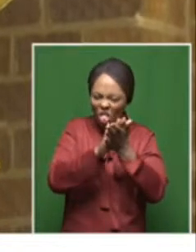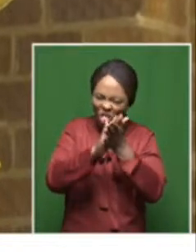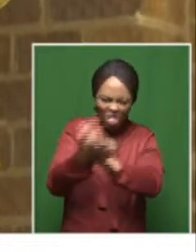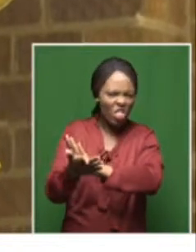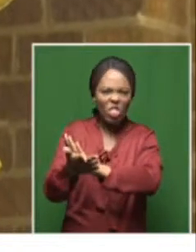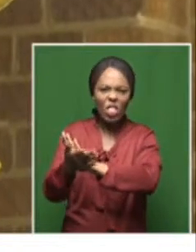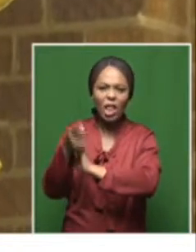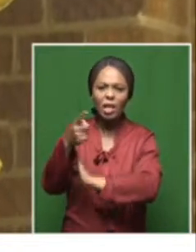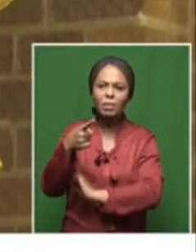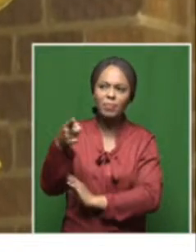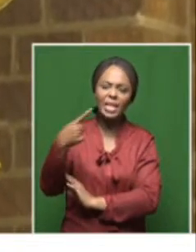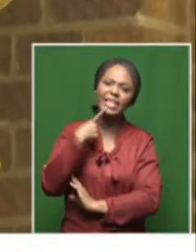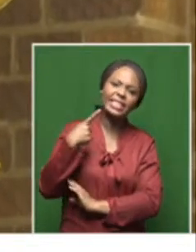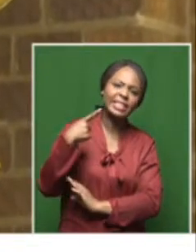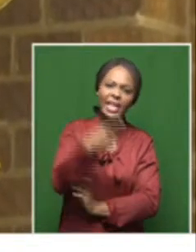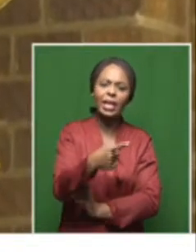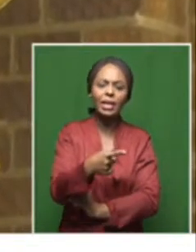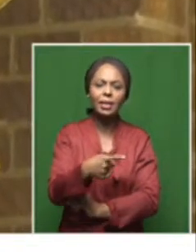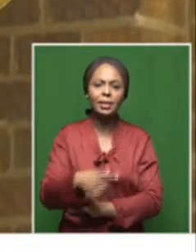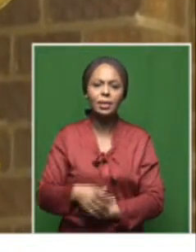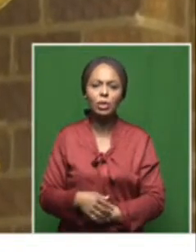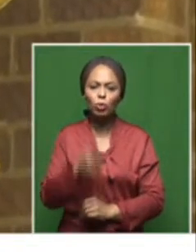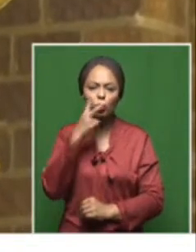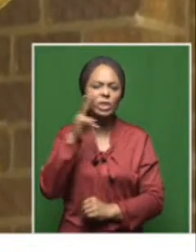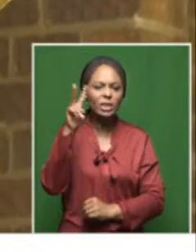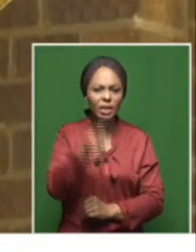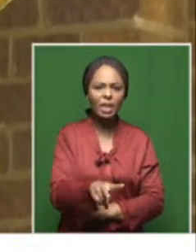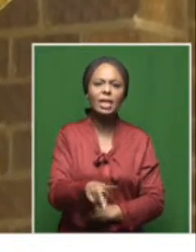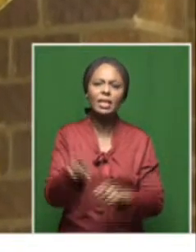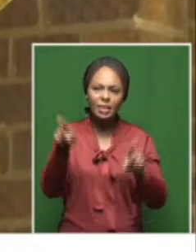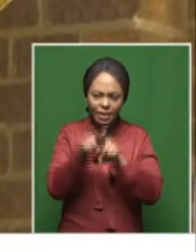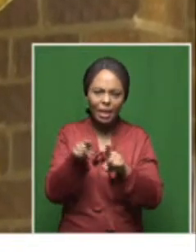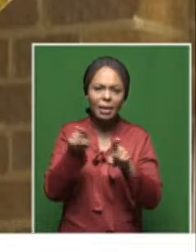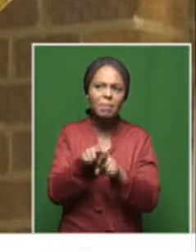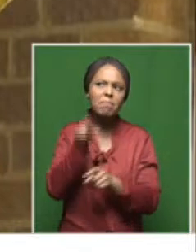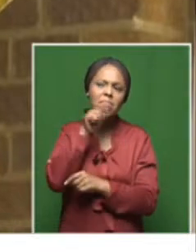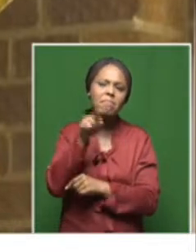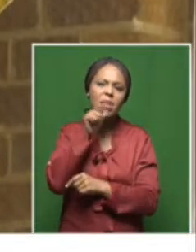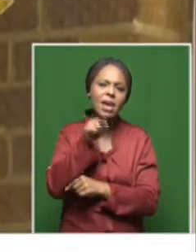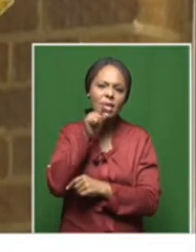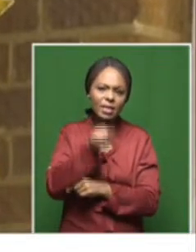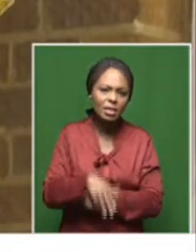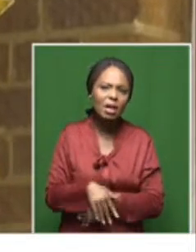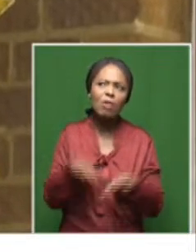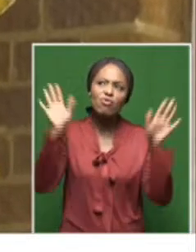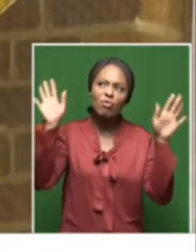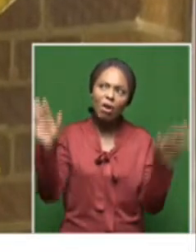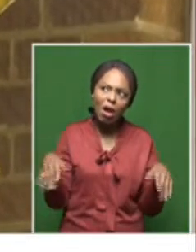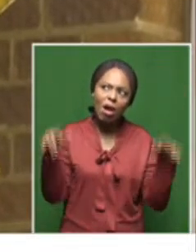She went on to say, "You see, even birds have standards."